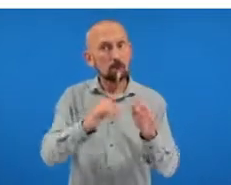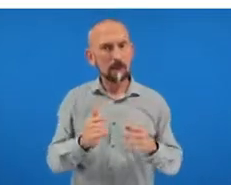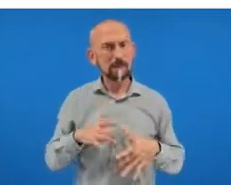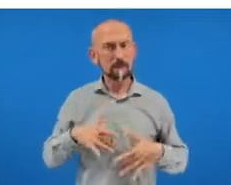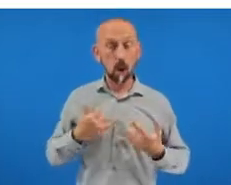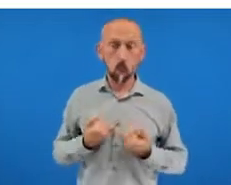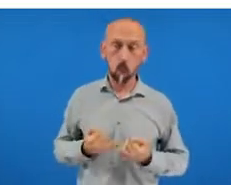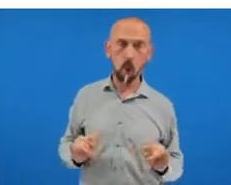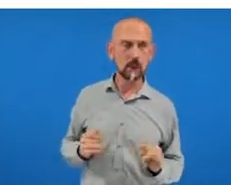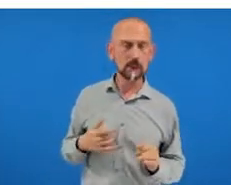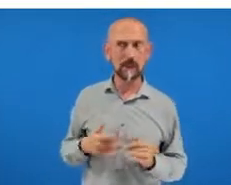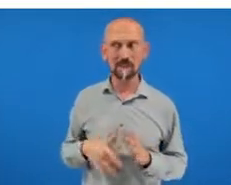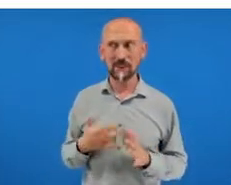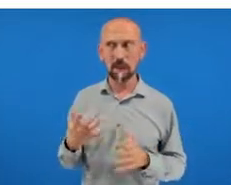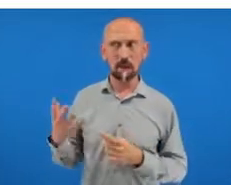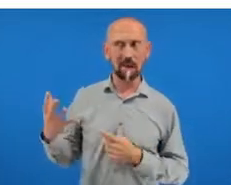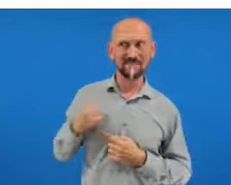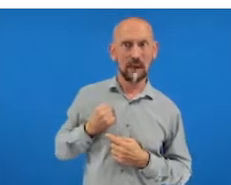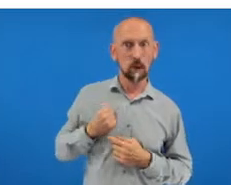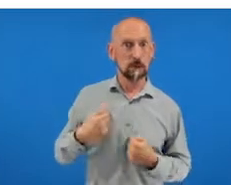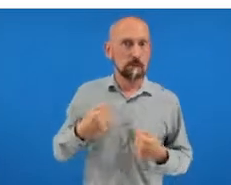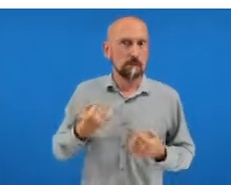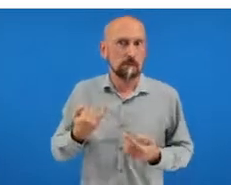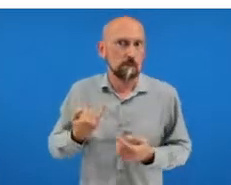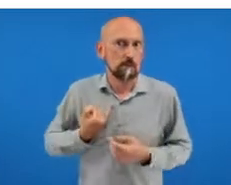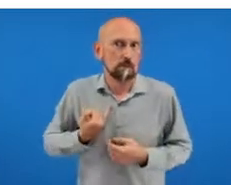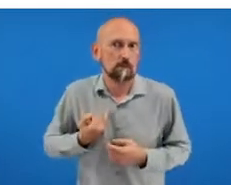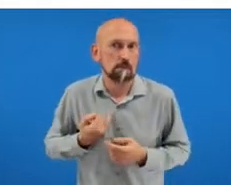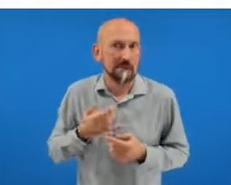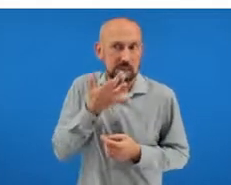more you fear being found out for your